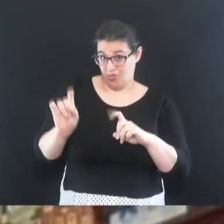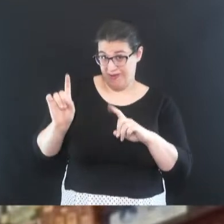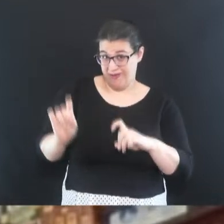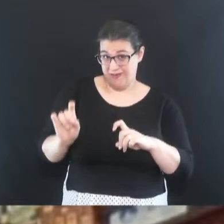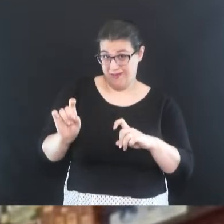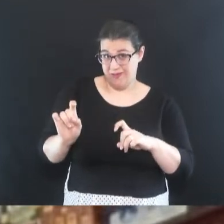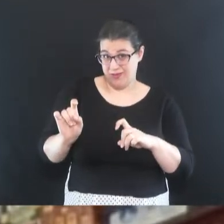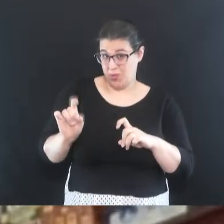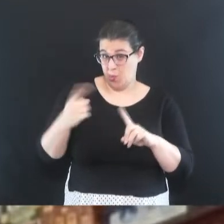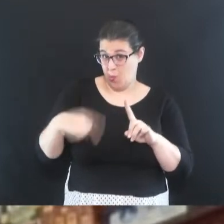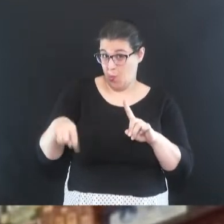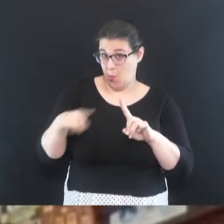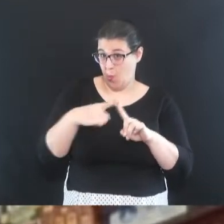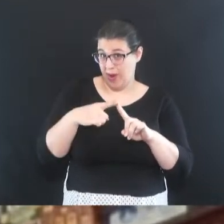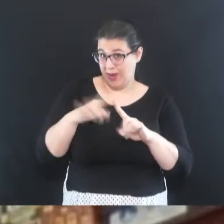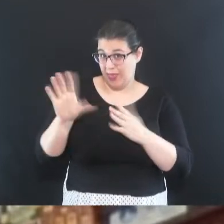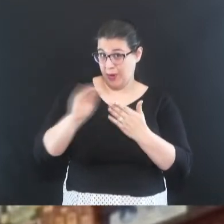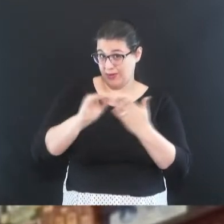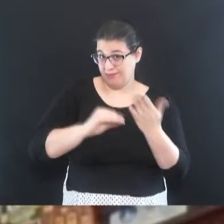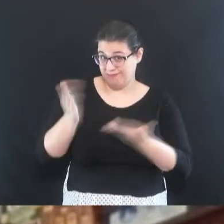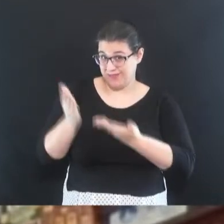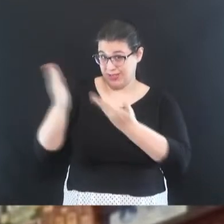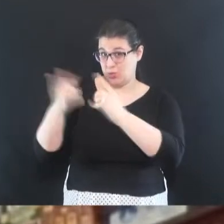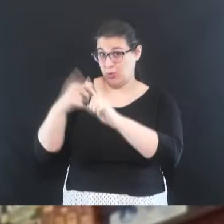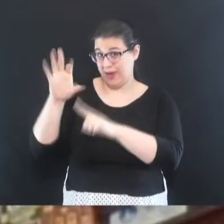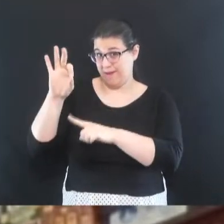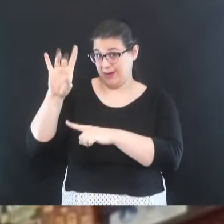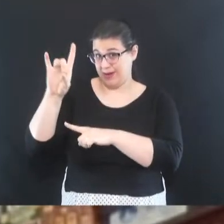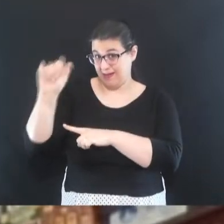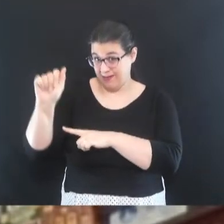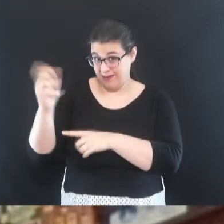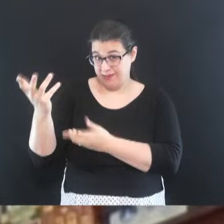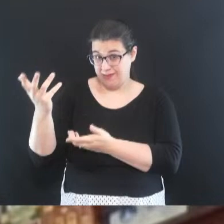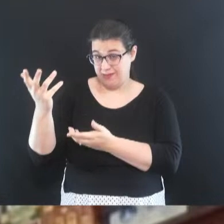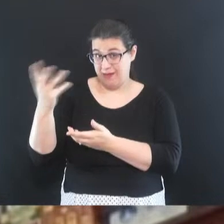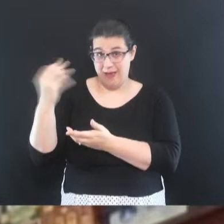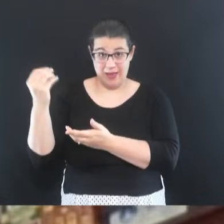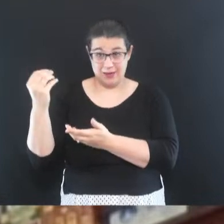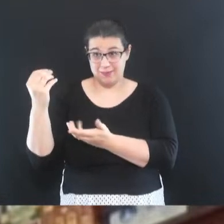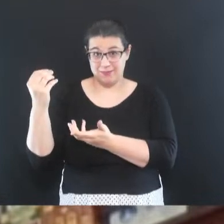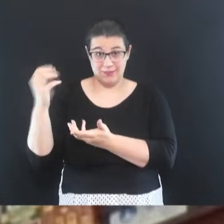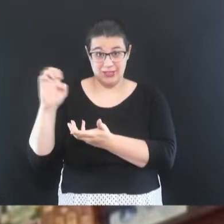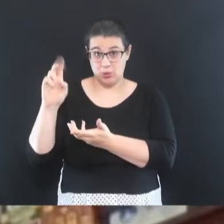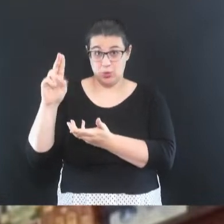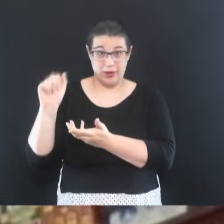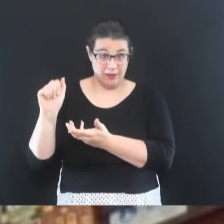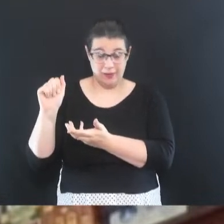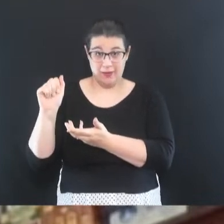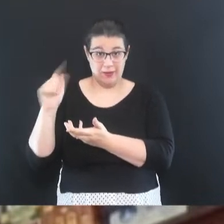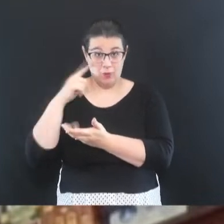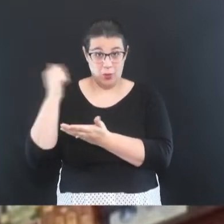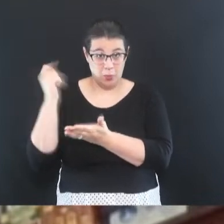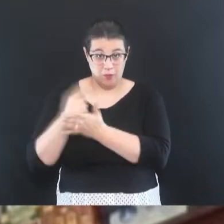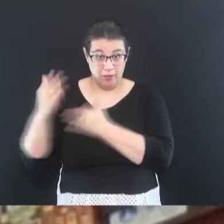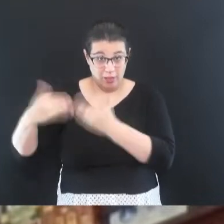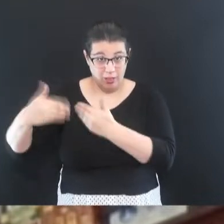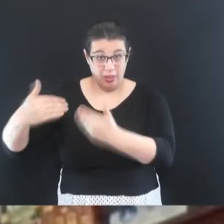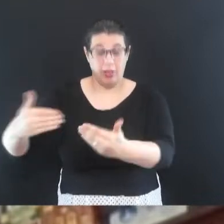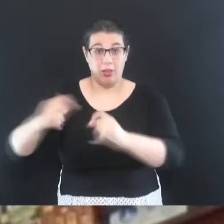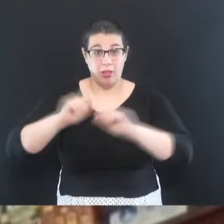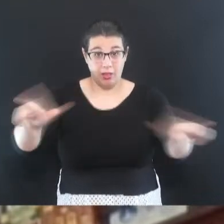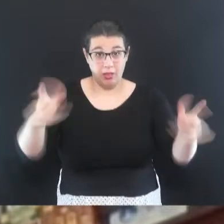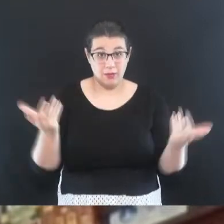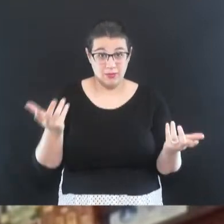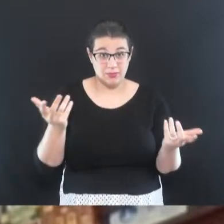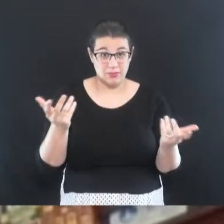might submit their data to the FDA? Would they be seeking an EUA to get it rolling out as soon as possible? And